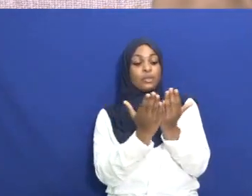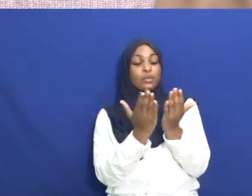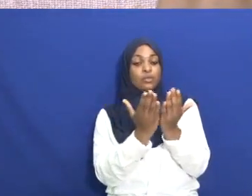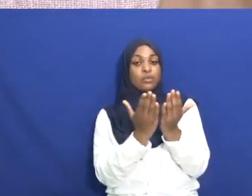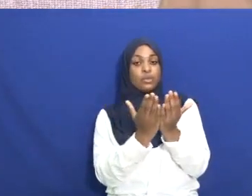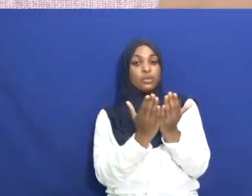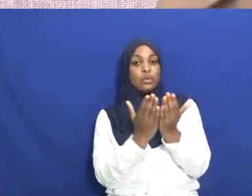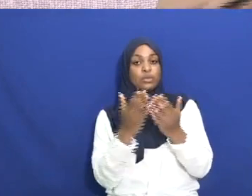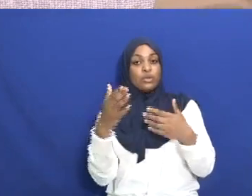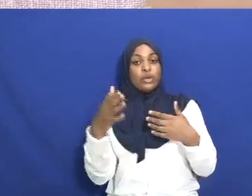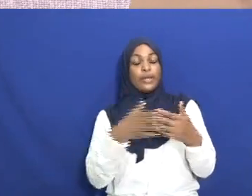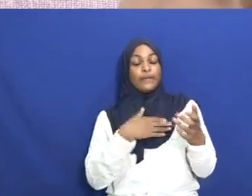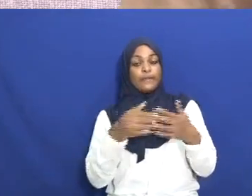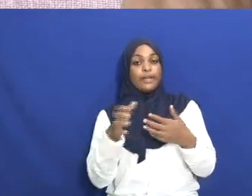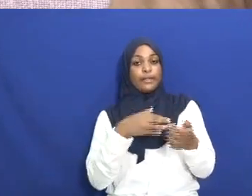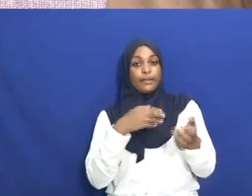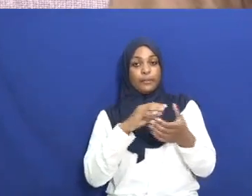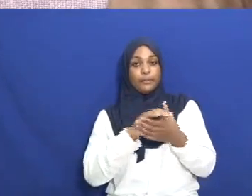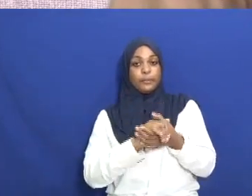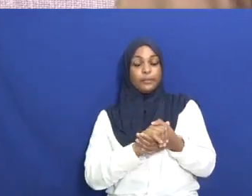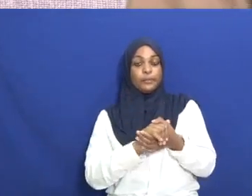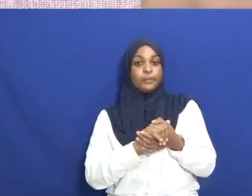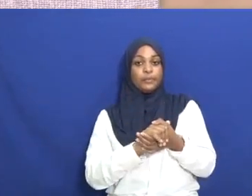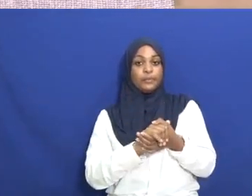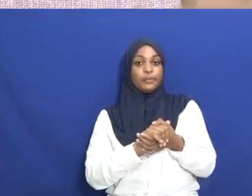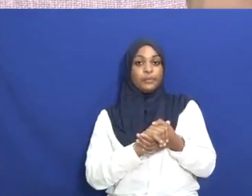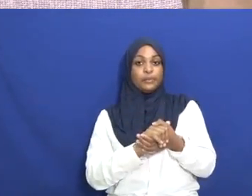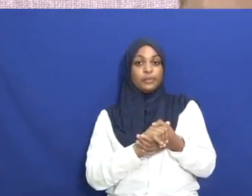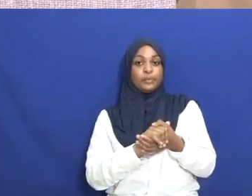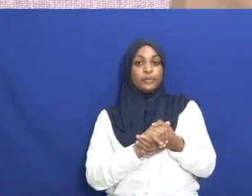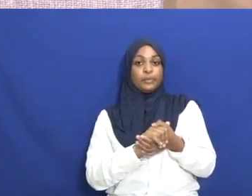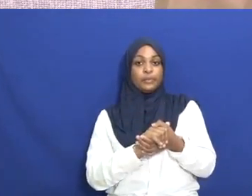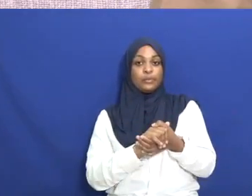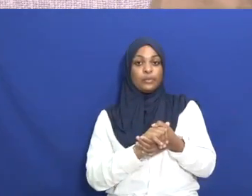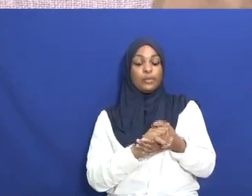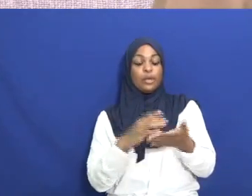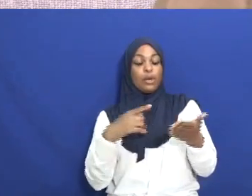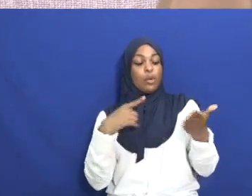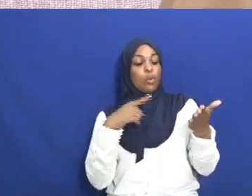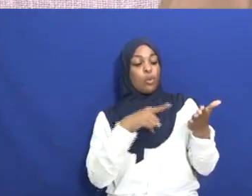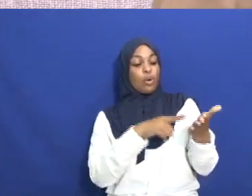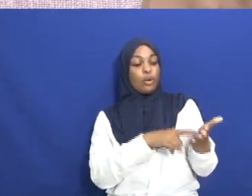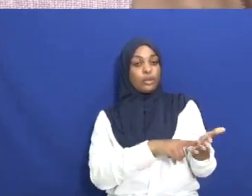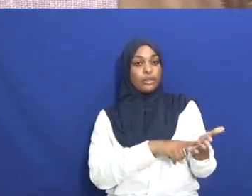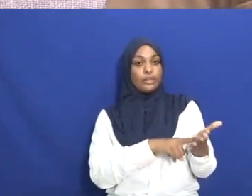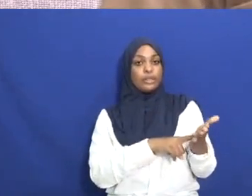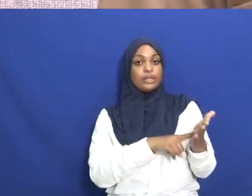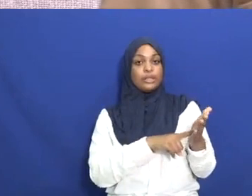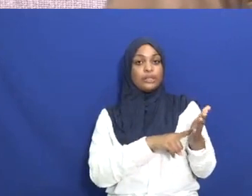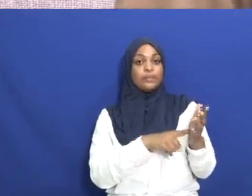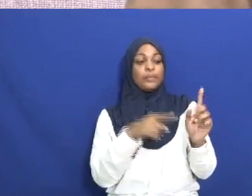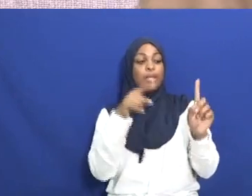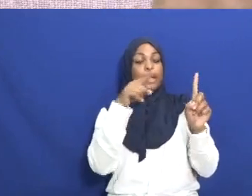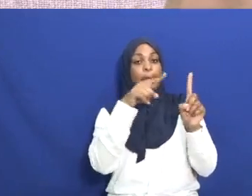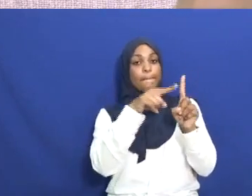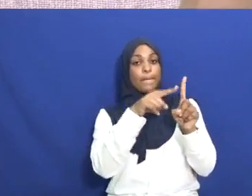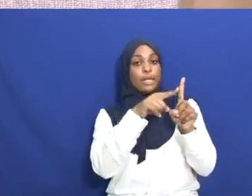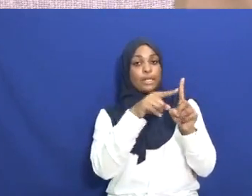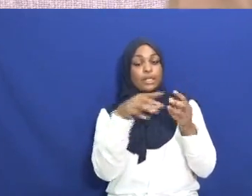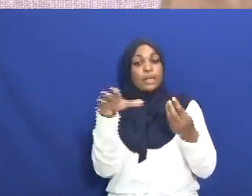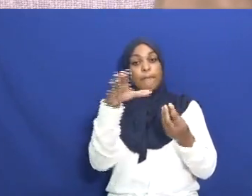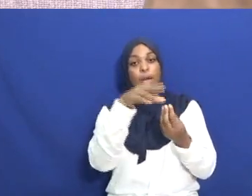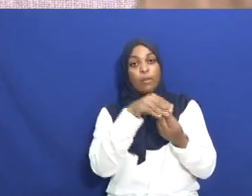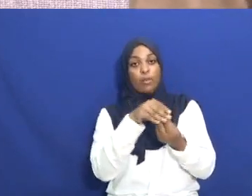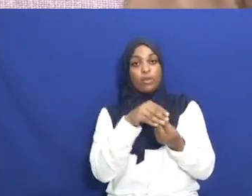practice. In this exercise, you are required to show base and exponent of those